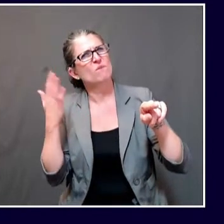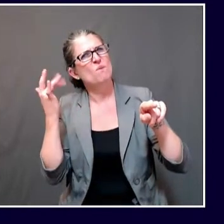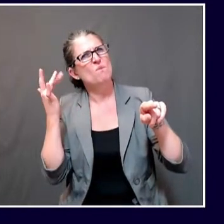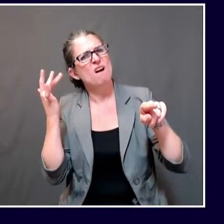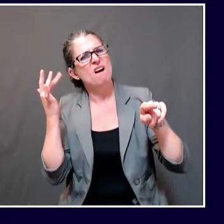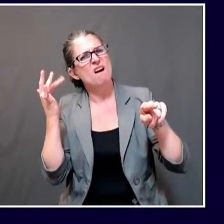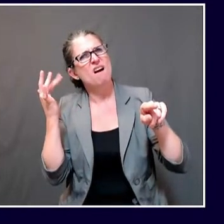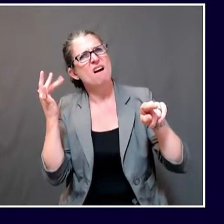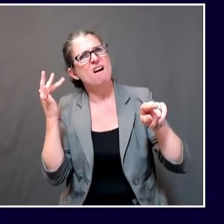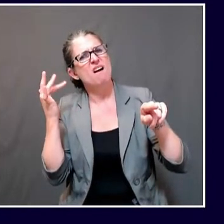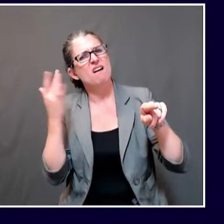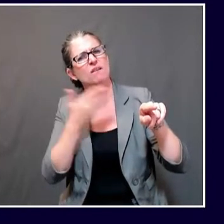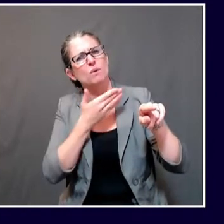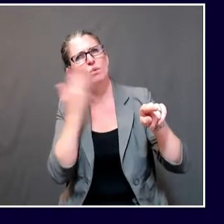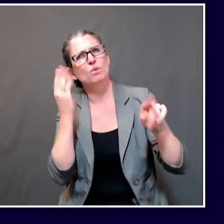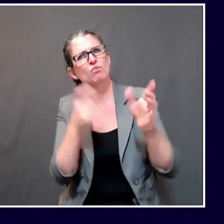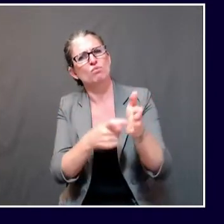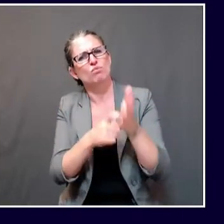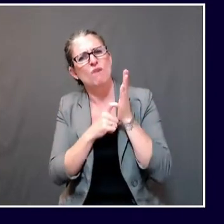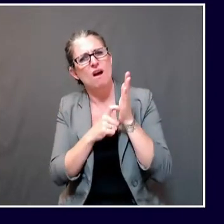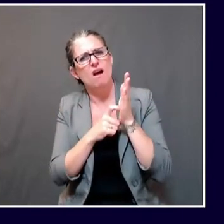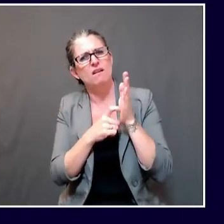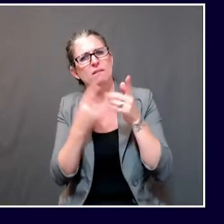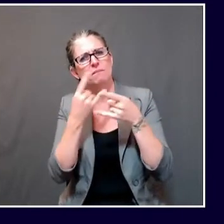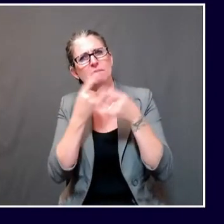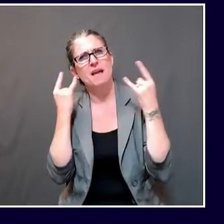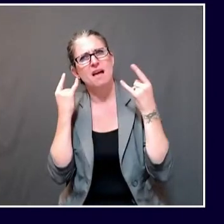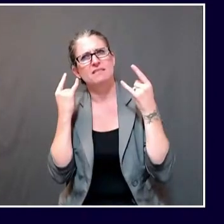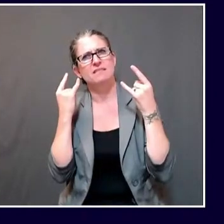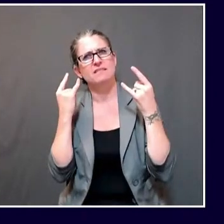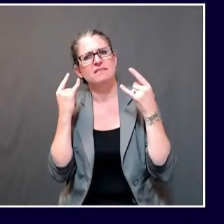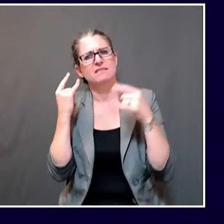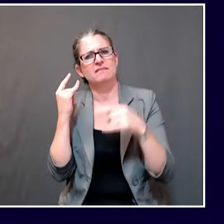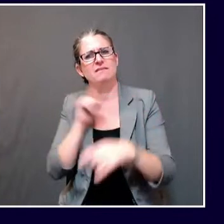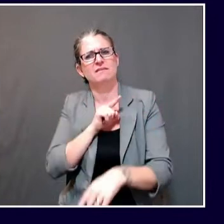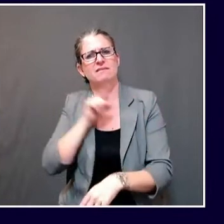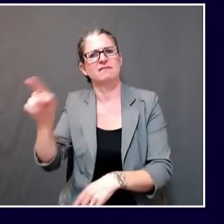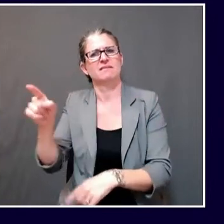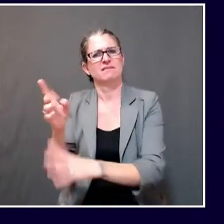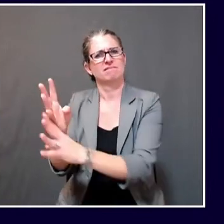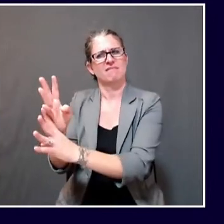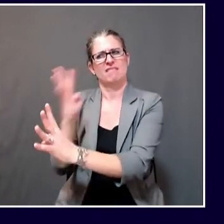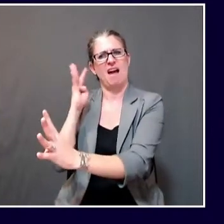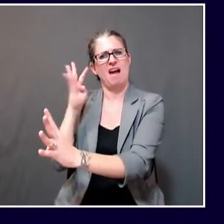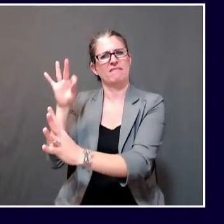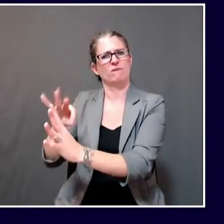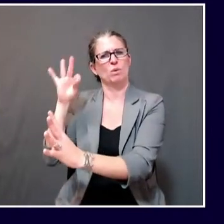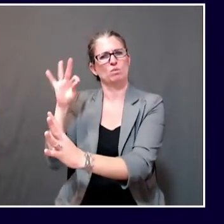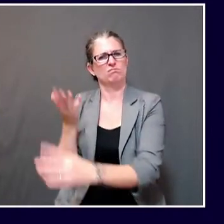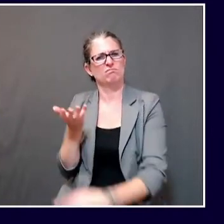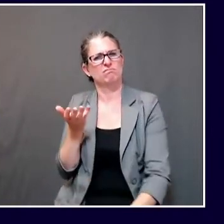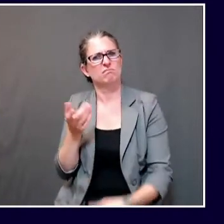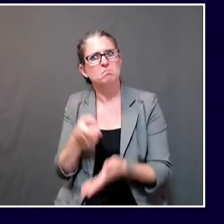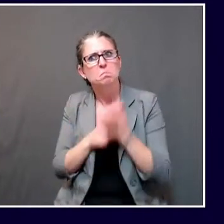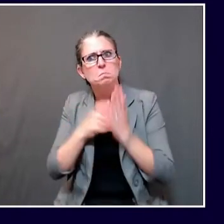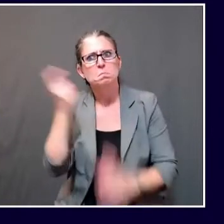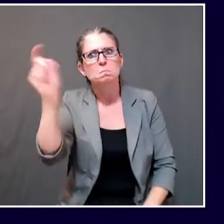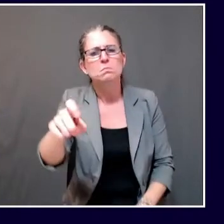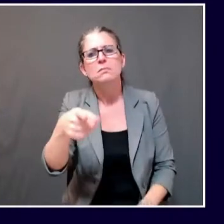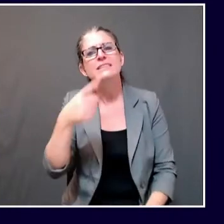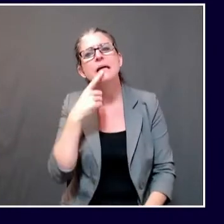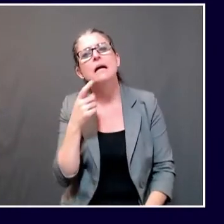constitutional right to vote. And we don't believe legally that we can turn a voter away from the voting process because they are not wearing a